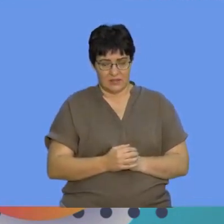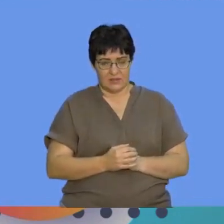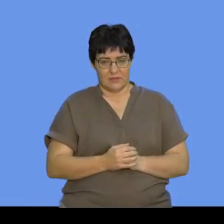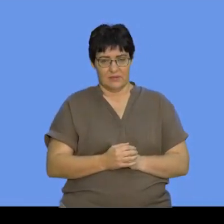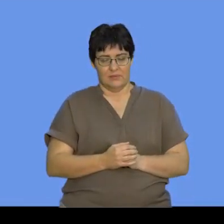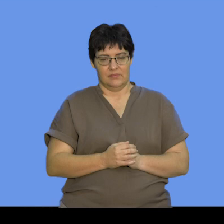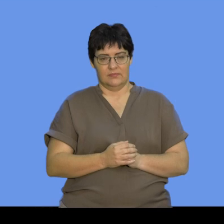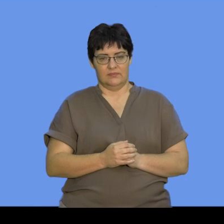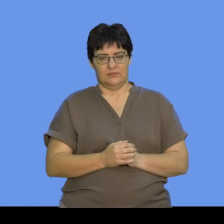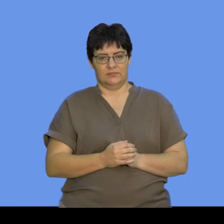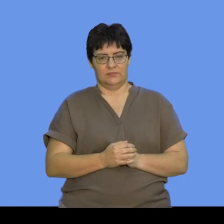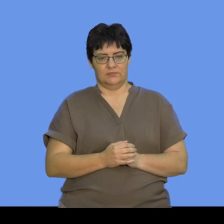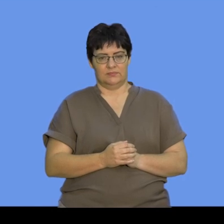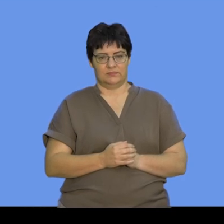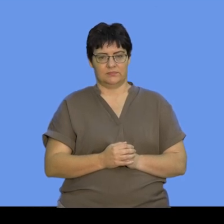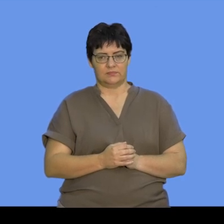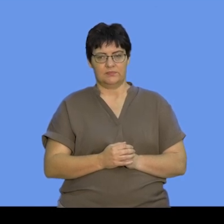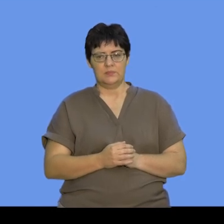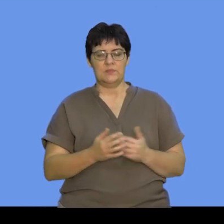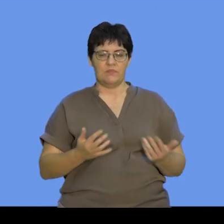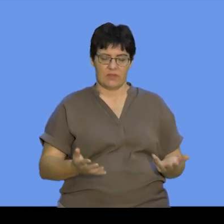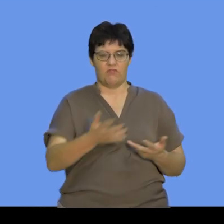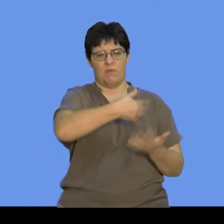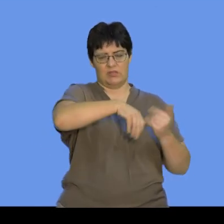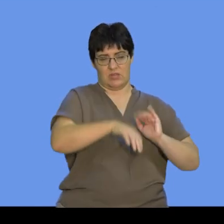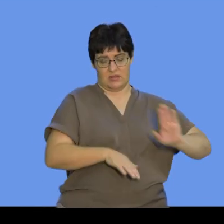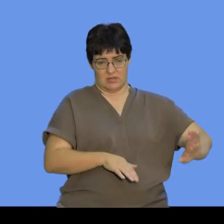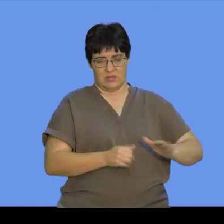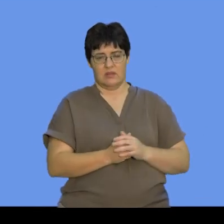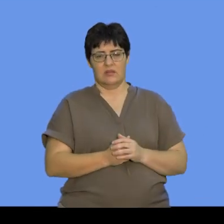Right. Okay. So that's as far as a mixture. So what are some of the